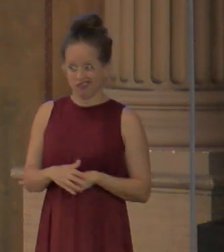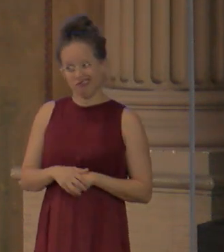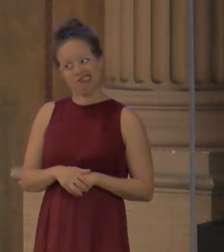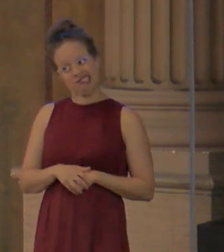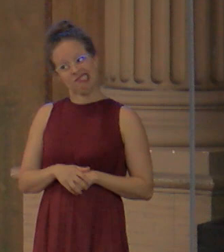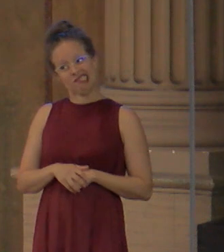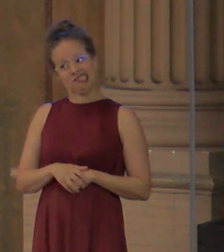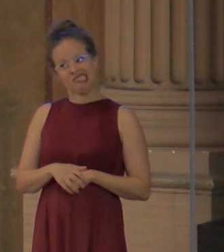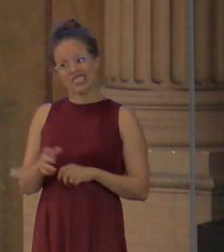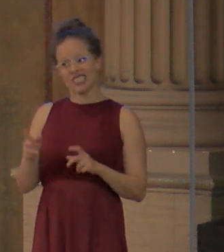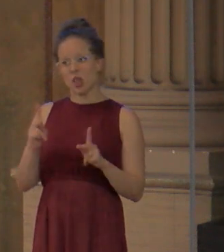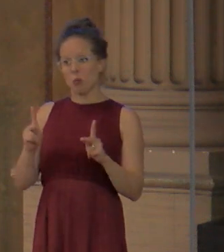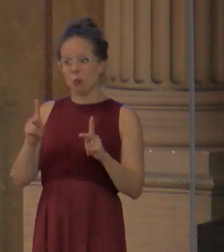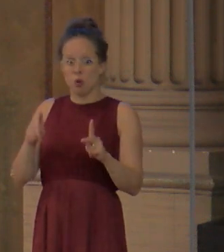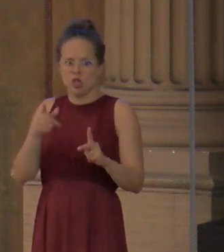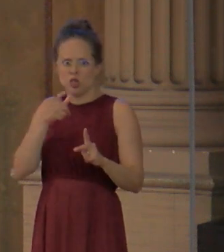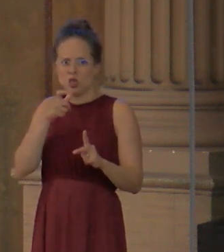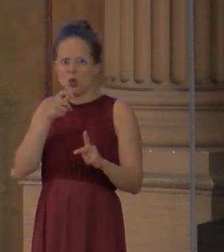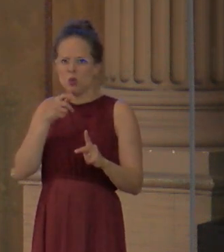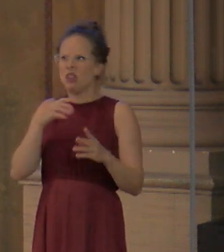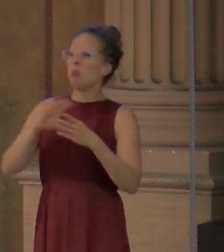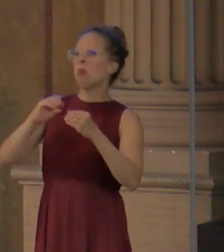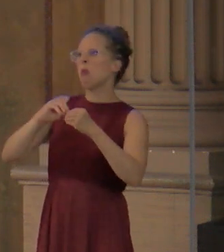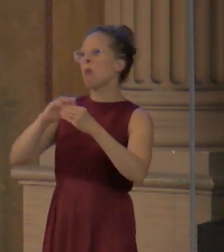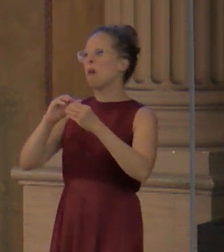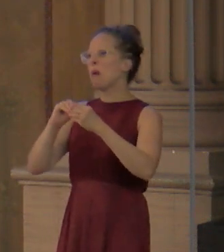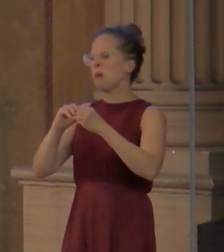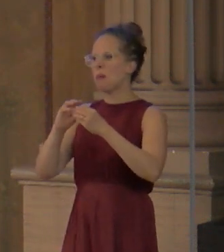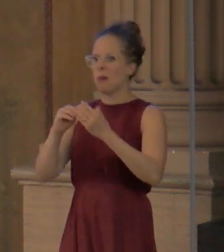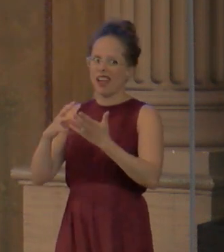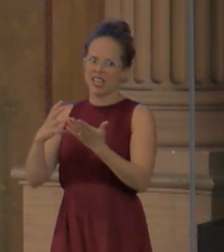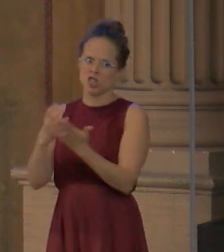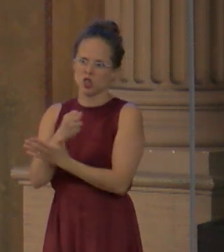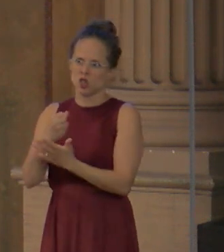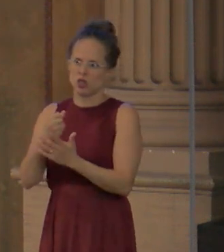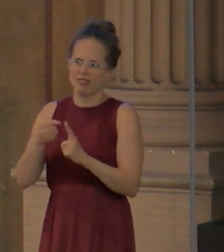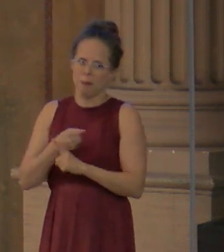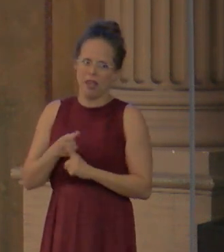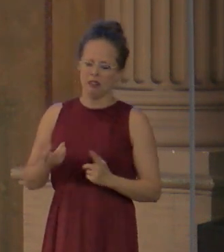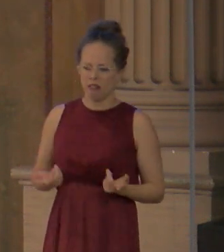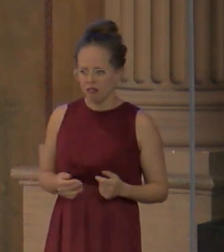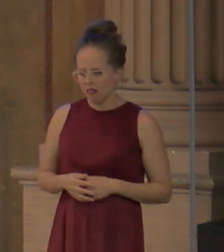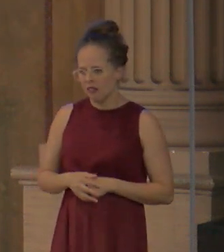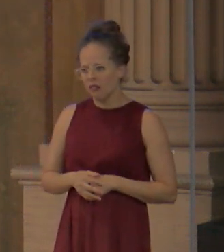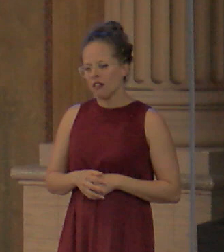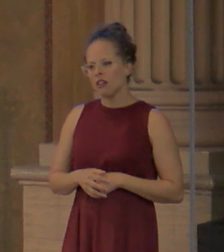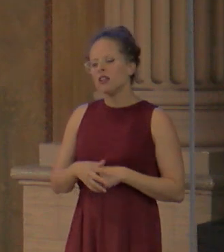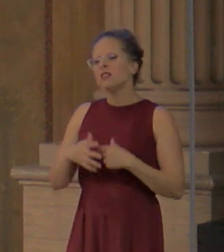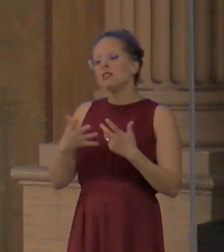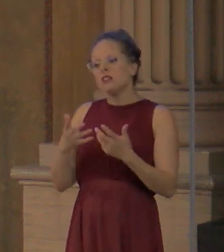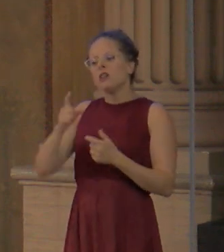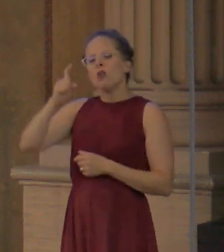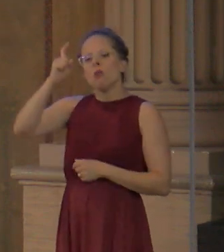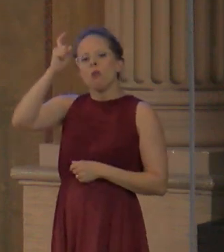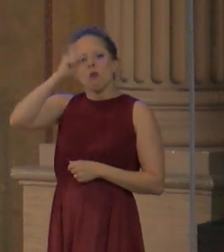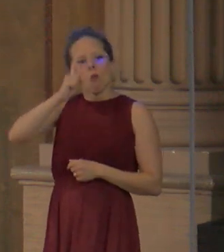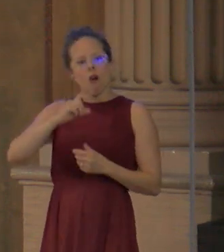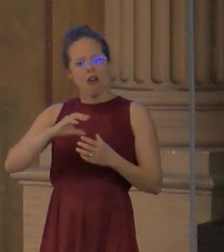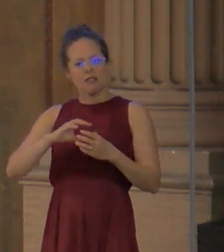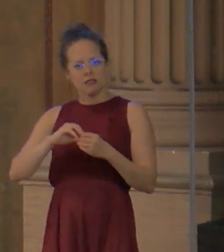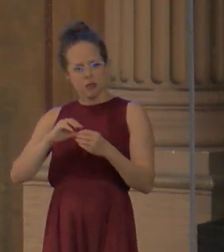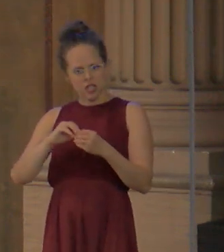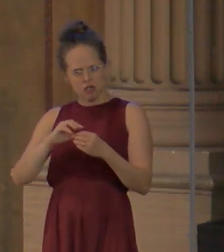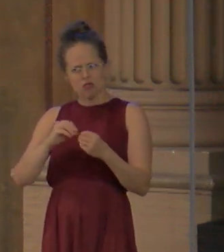Right, so we have to understand, like knowing these two big truths about our speech, that wise speech is the defining characteristic of the